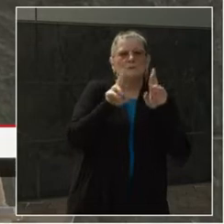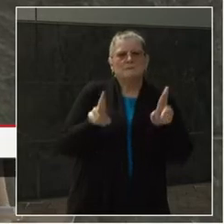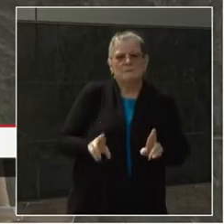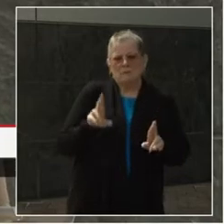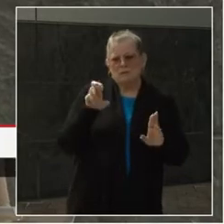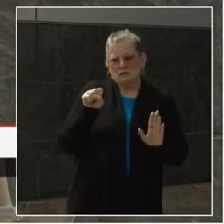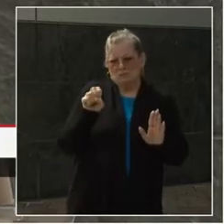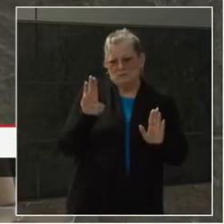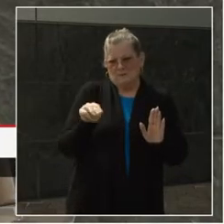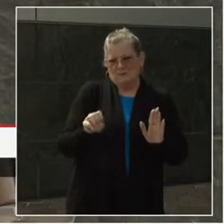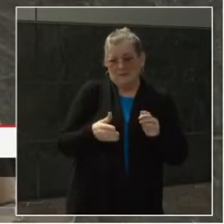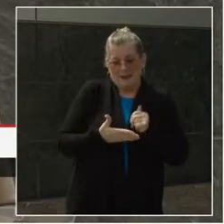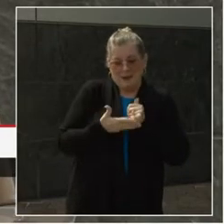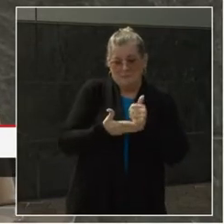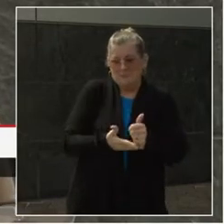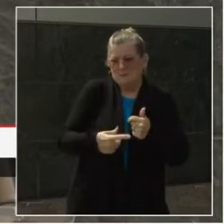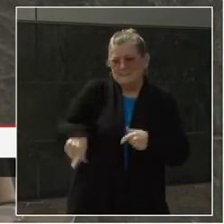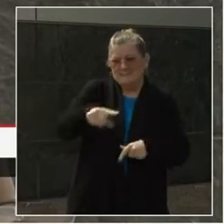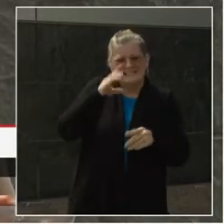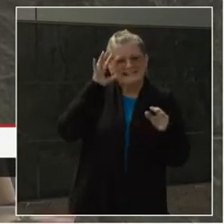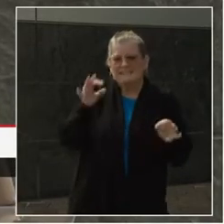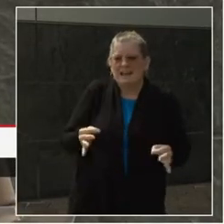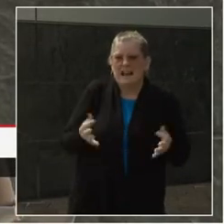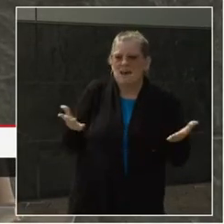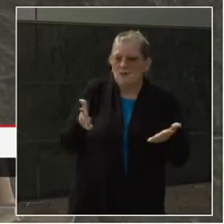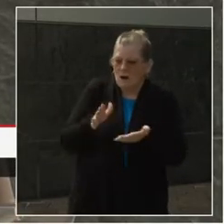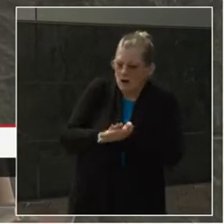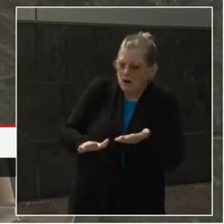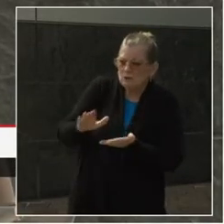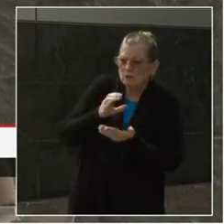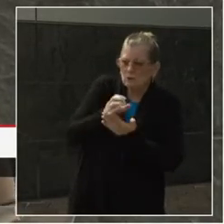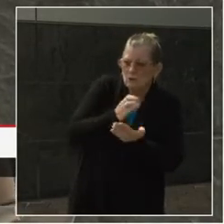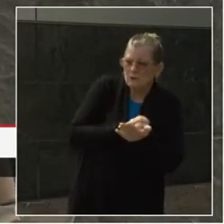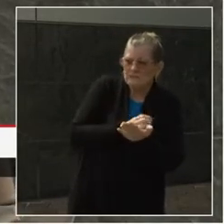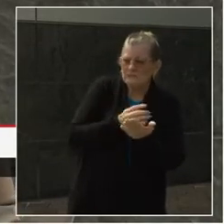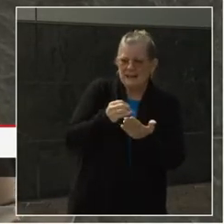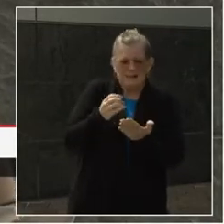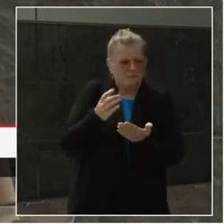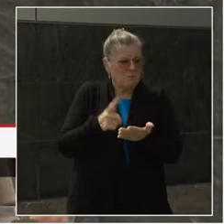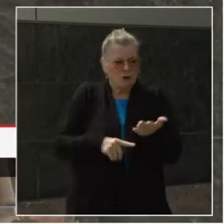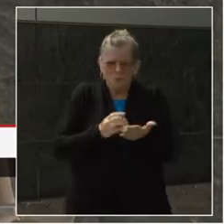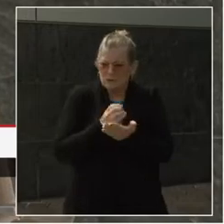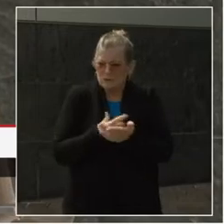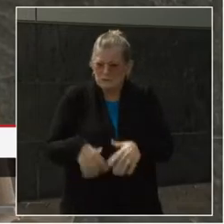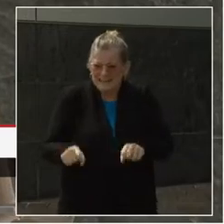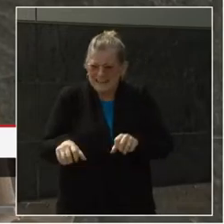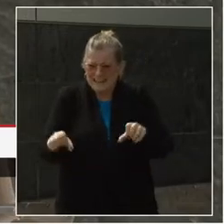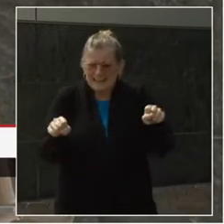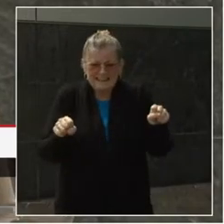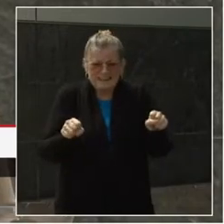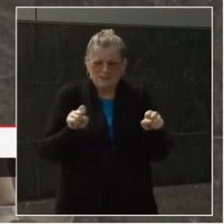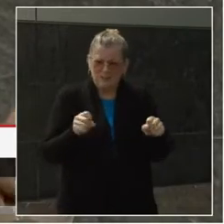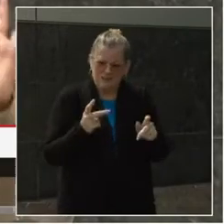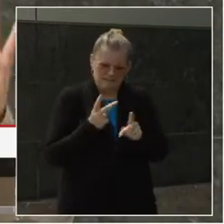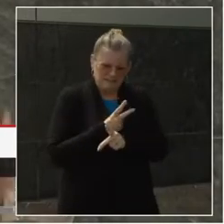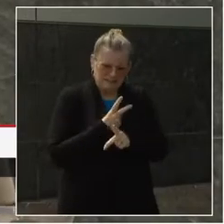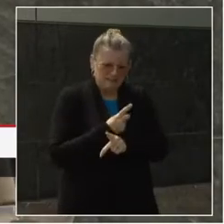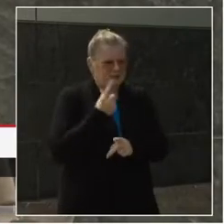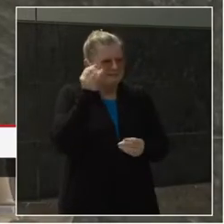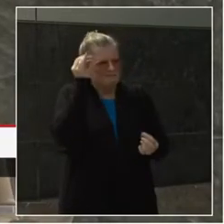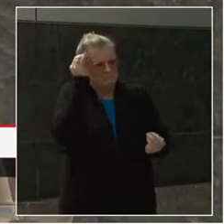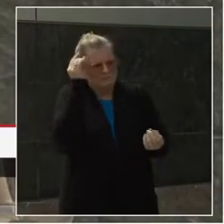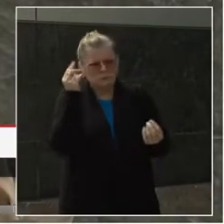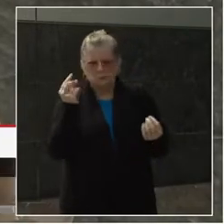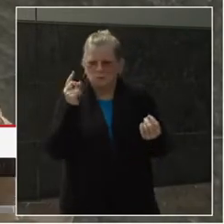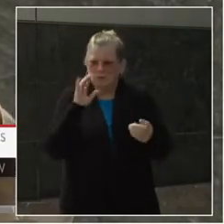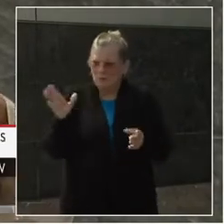they want to take, helps them solidify the jobs that they want to have and the careers that they want to build. So with that, we'll